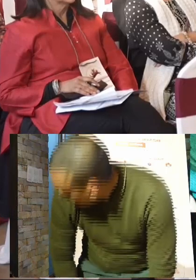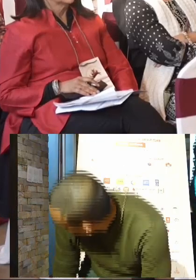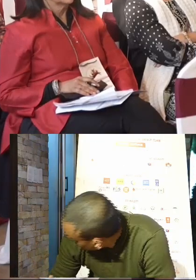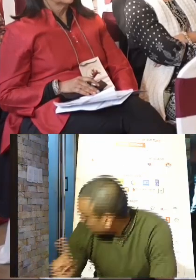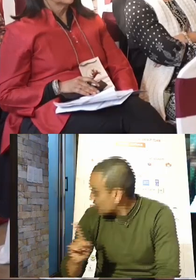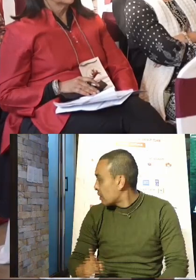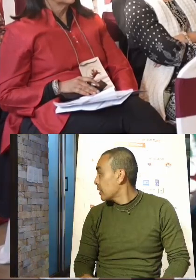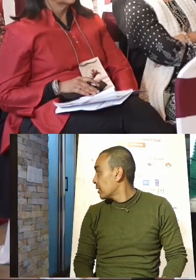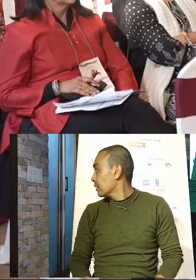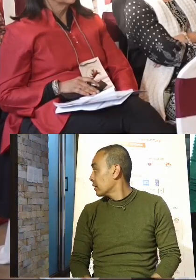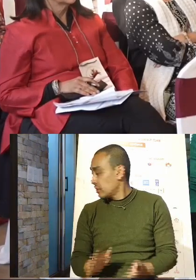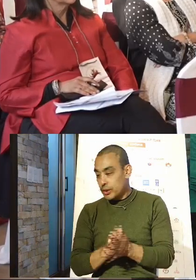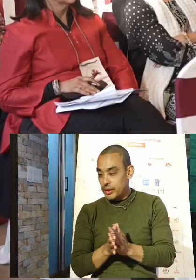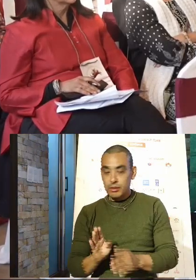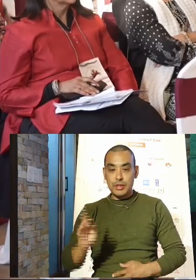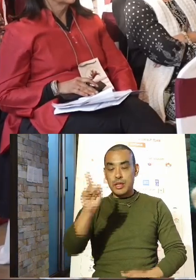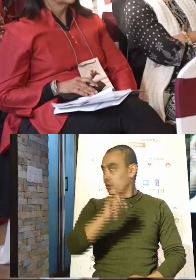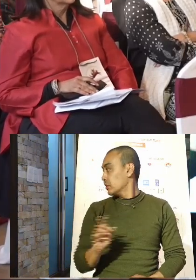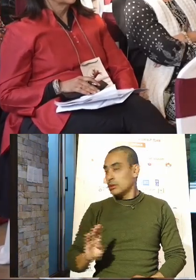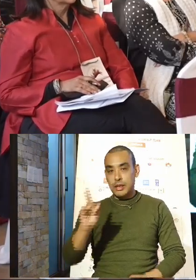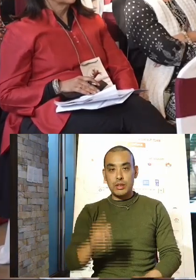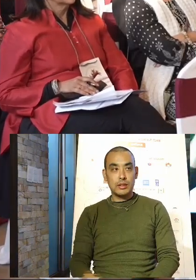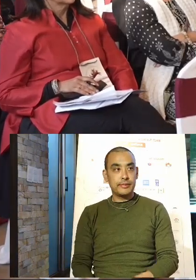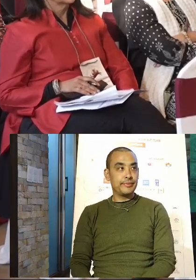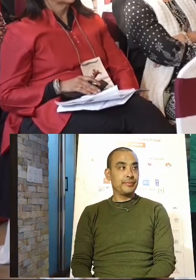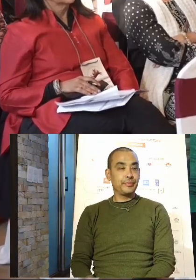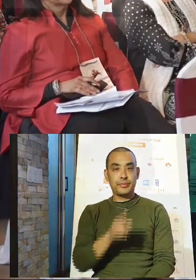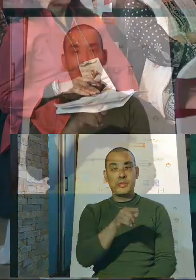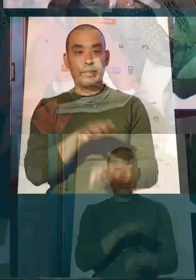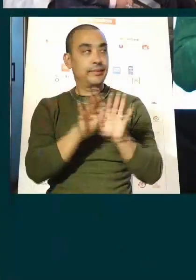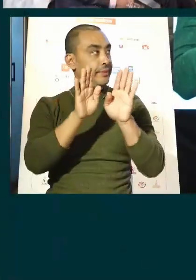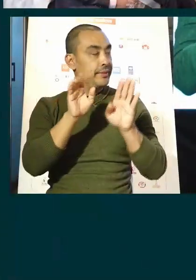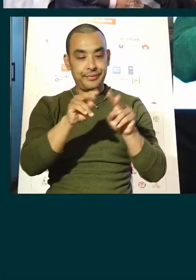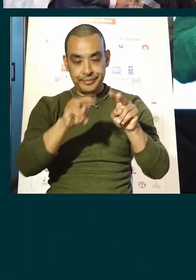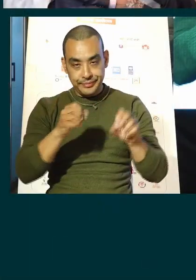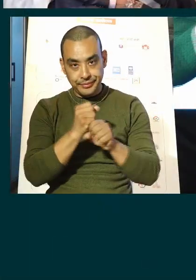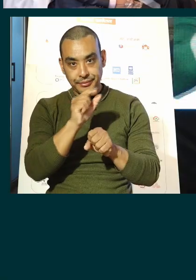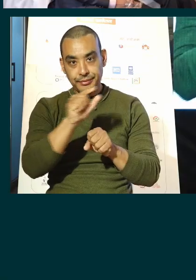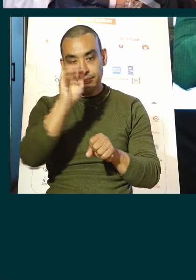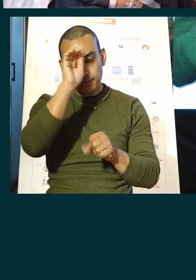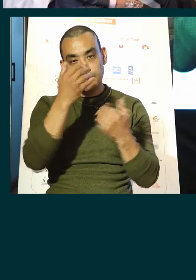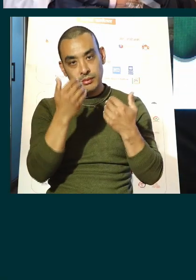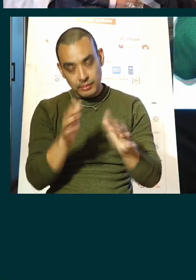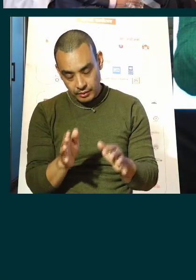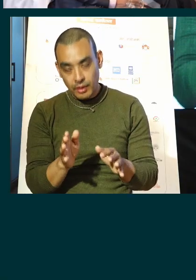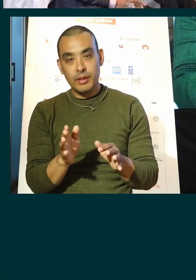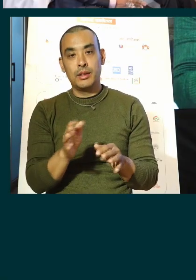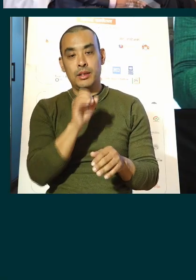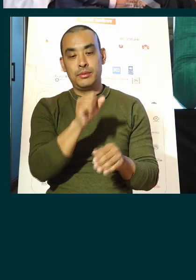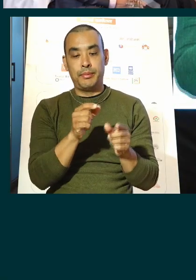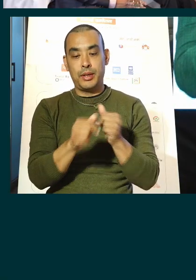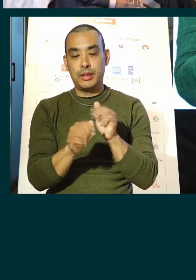Thank you so much, Sara, for your hard work with the research, and I really appreciate you sharing your